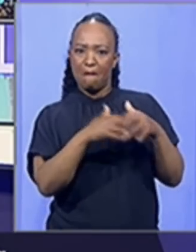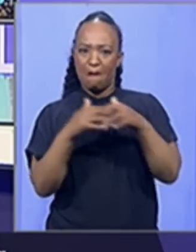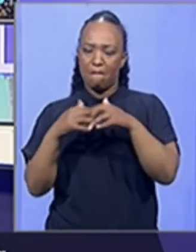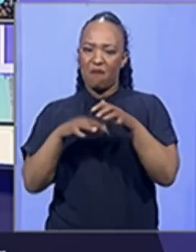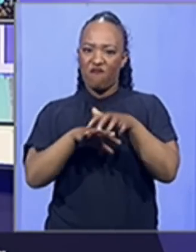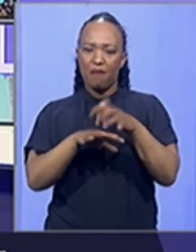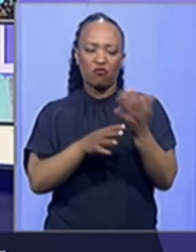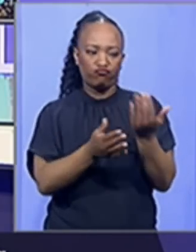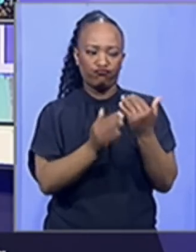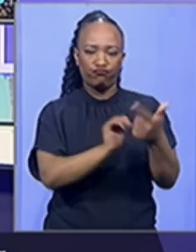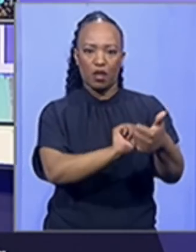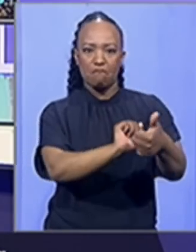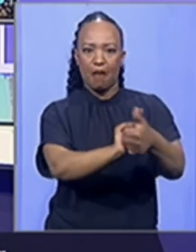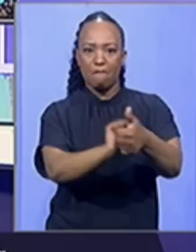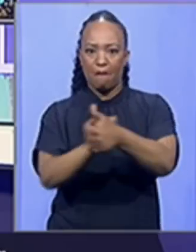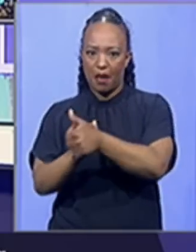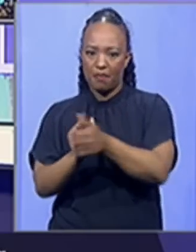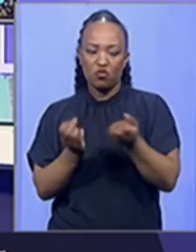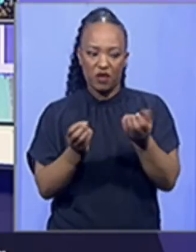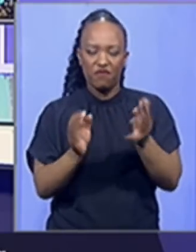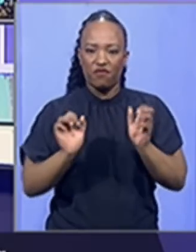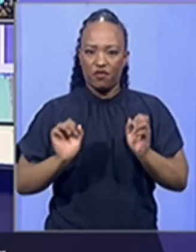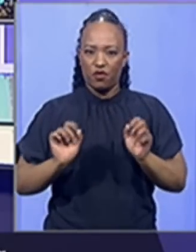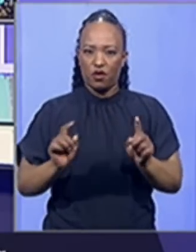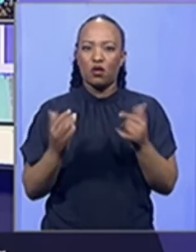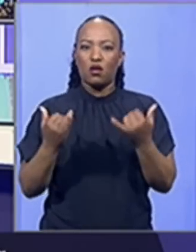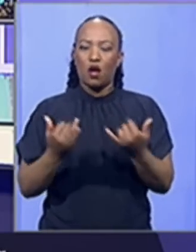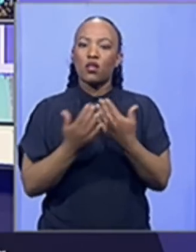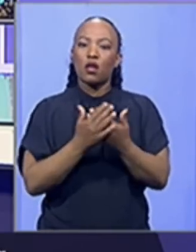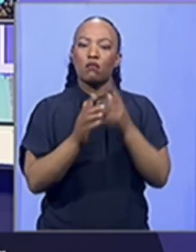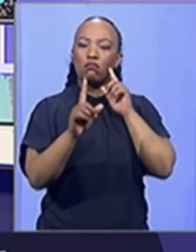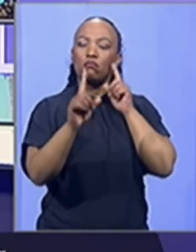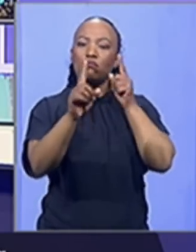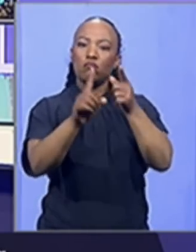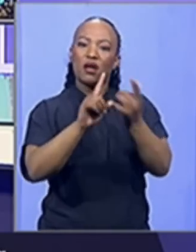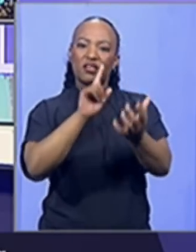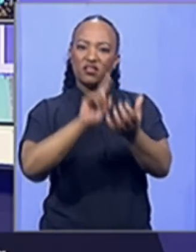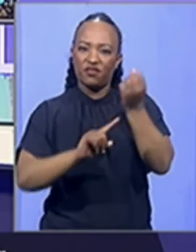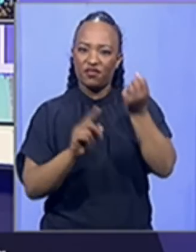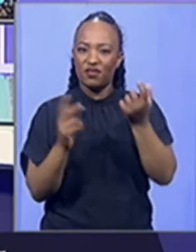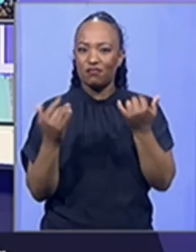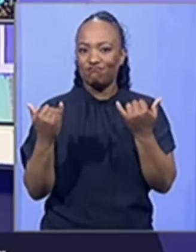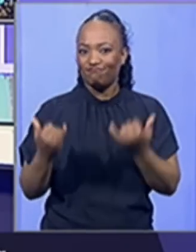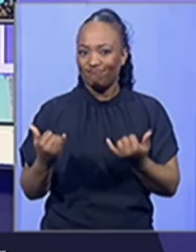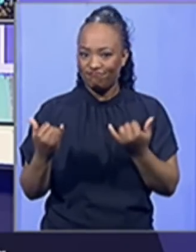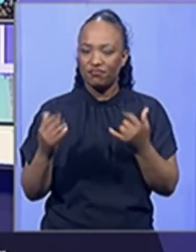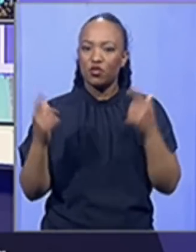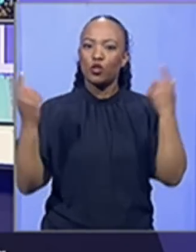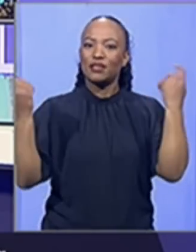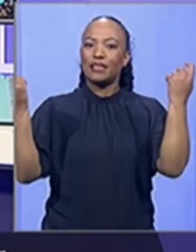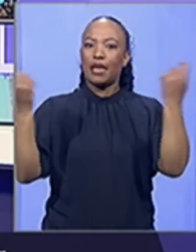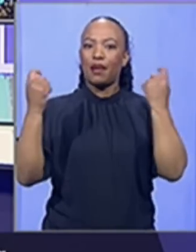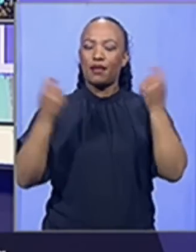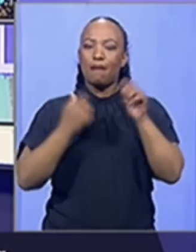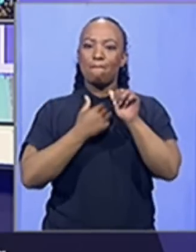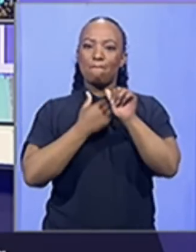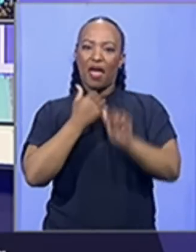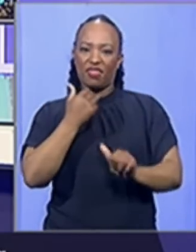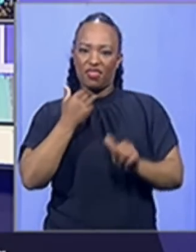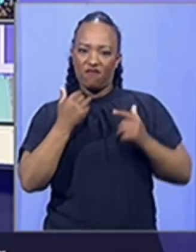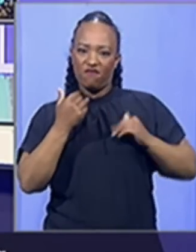bapatsa dikgwebo tsa bona le go arogana diphitlhelelo tsa bona. Se ka maitlhomo a go keteka kgwedi e kgethegileng ya